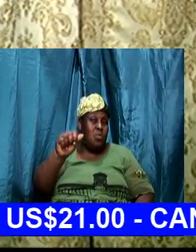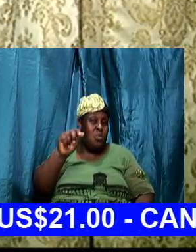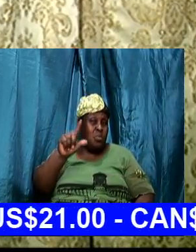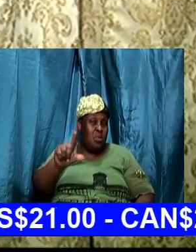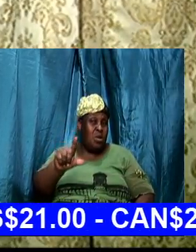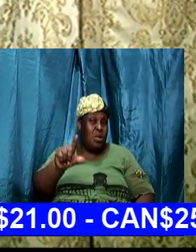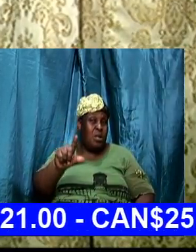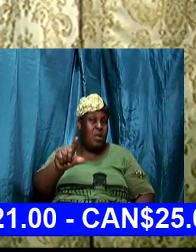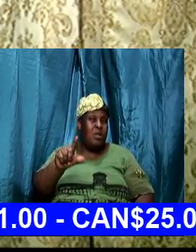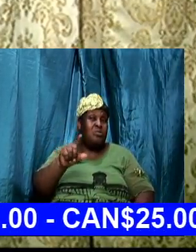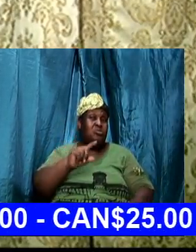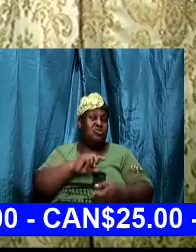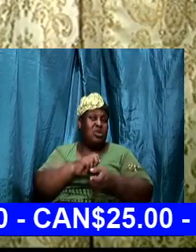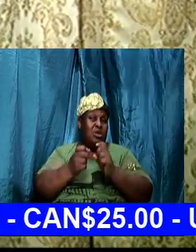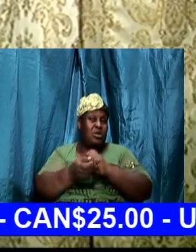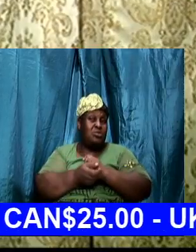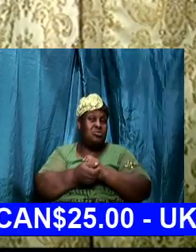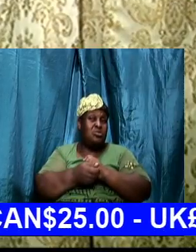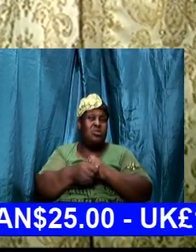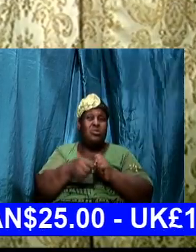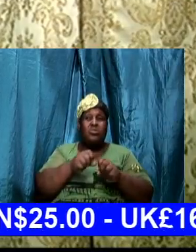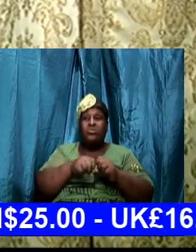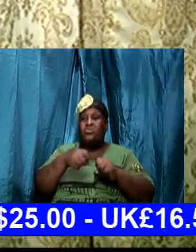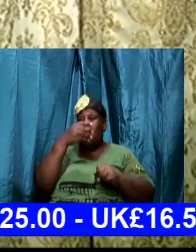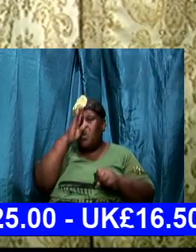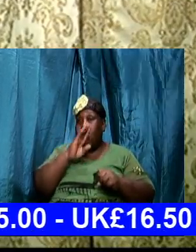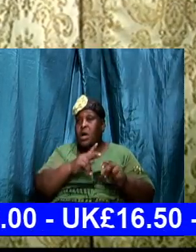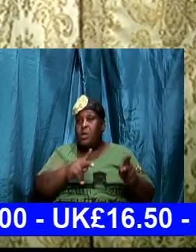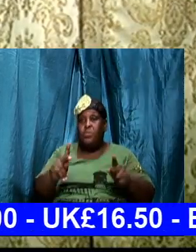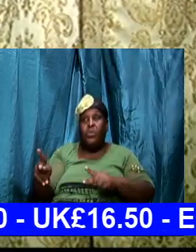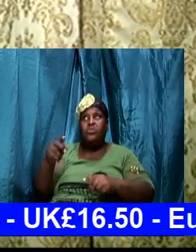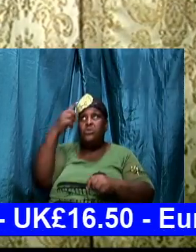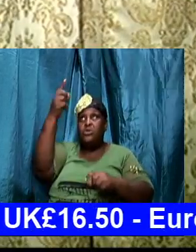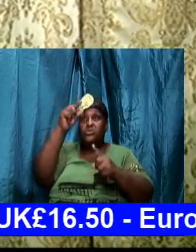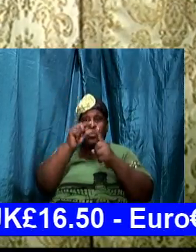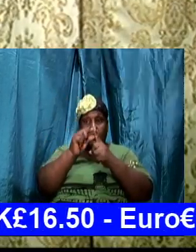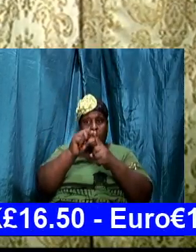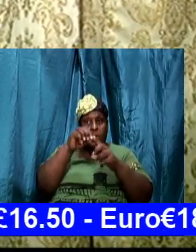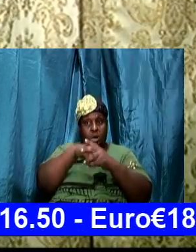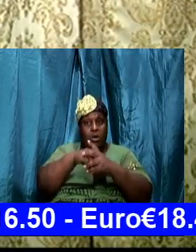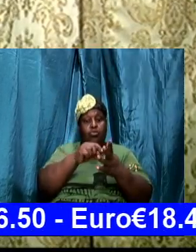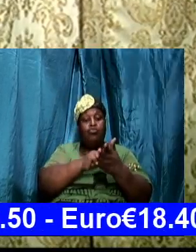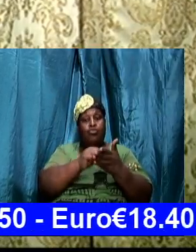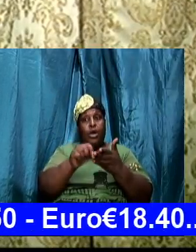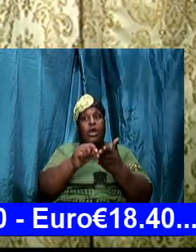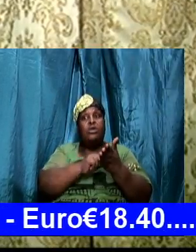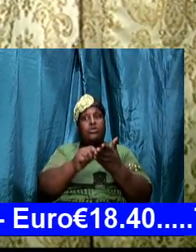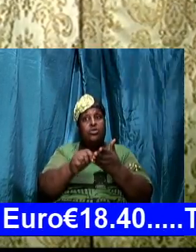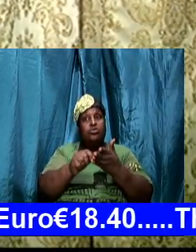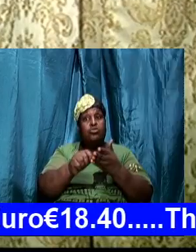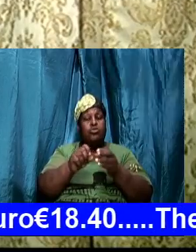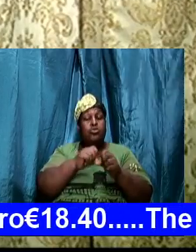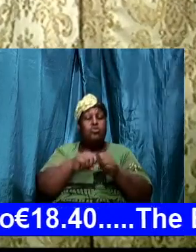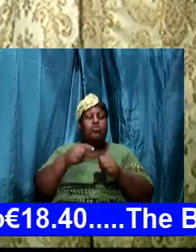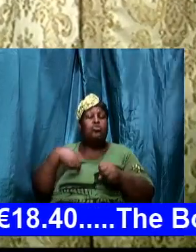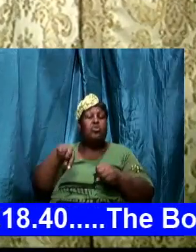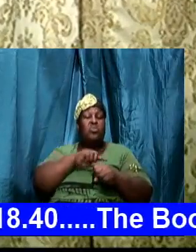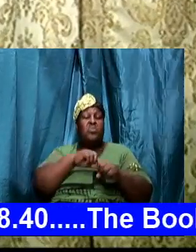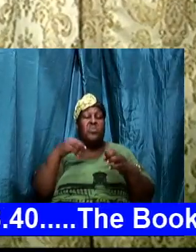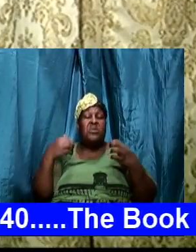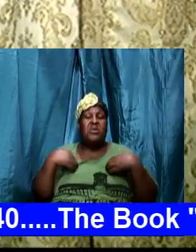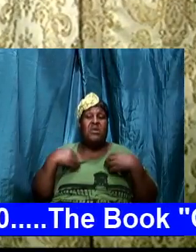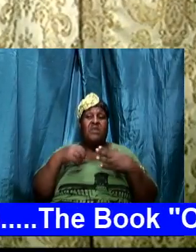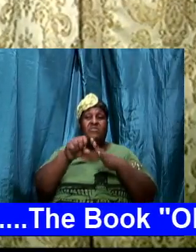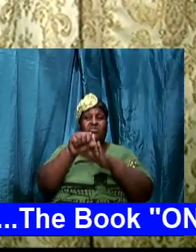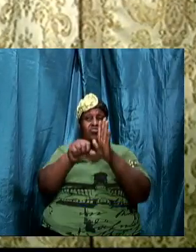in writing. And so we have the scriptures, we have the Bible, and in that